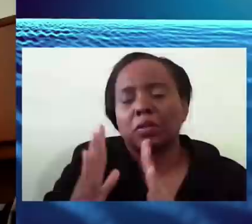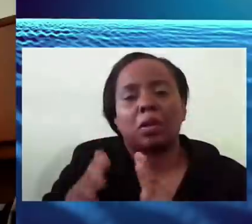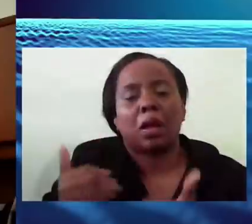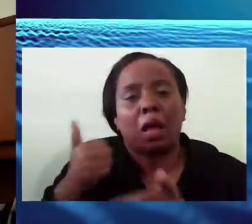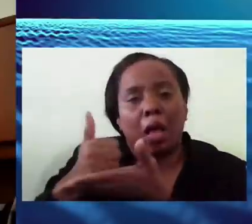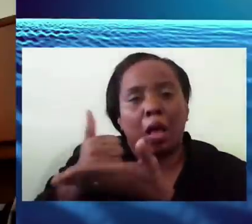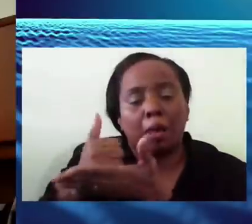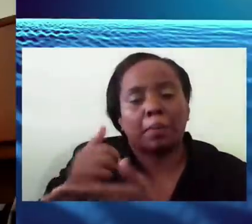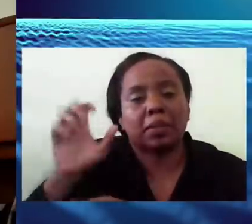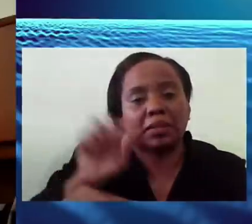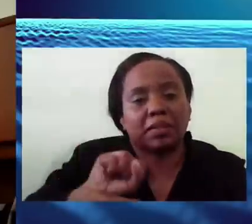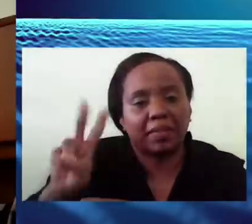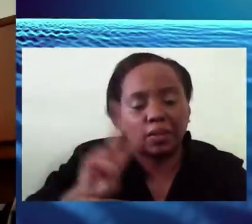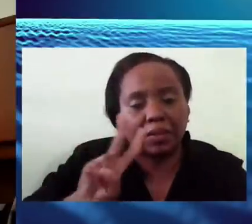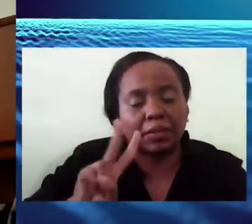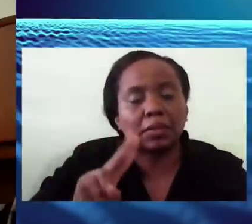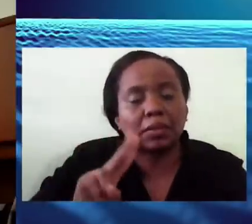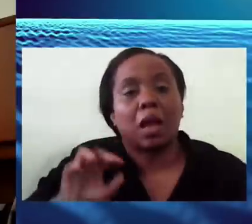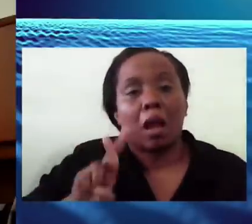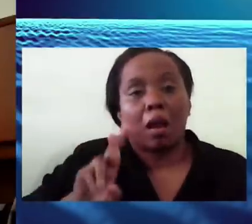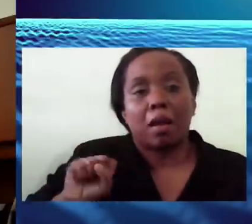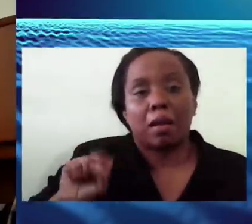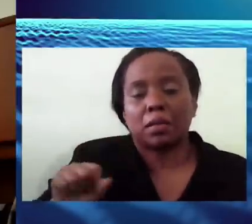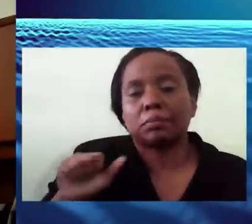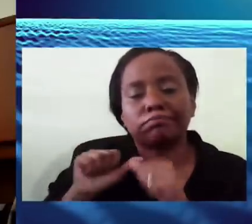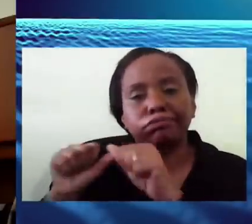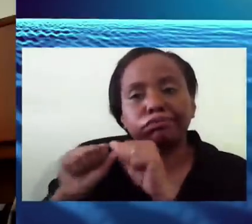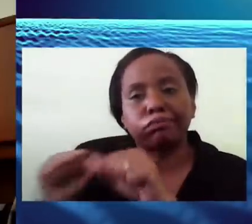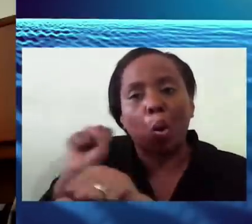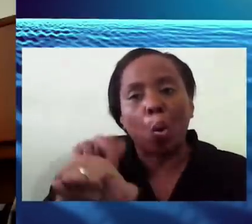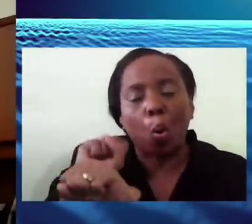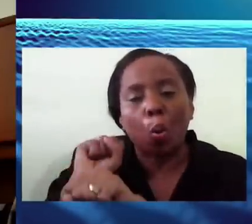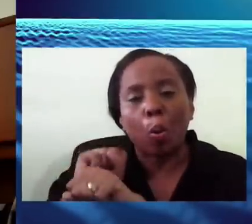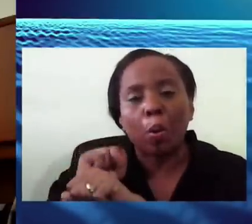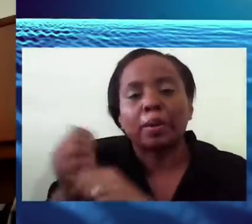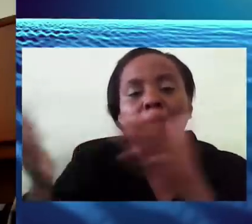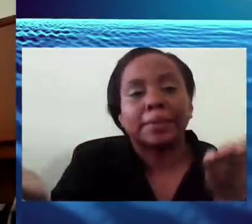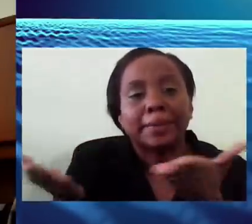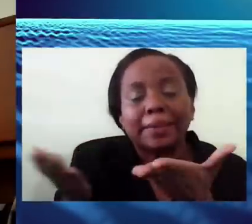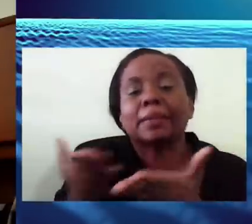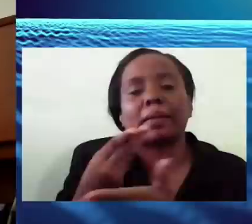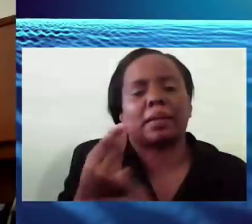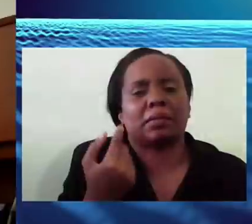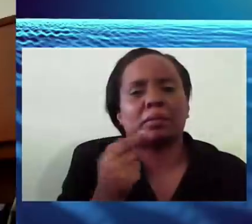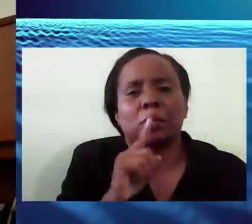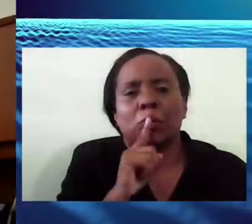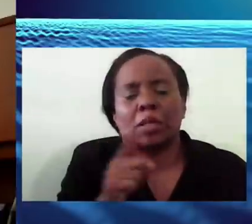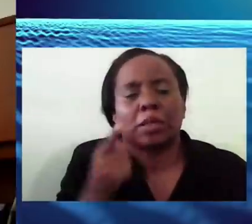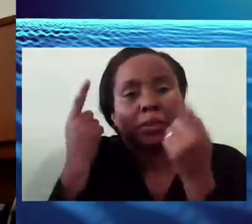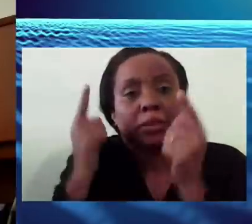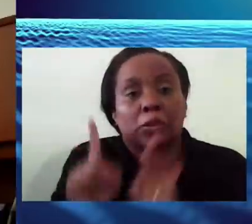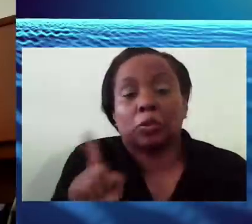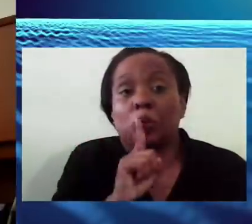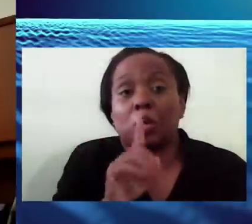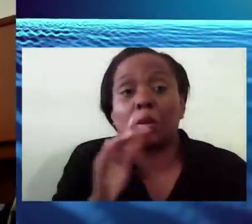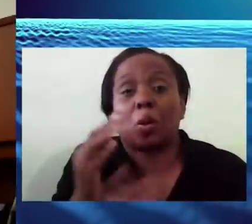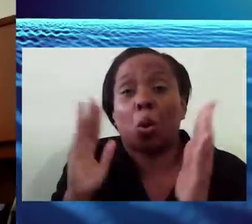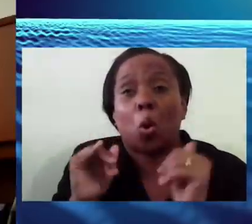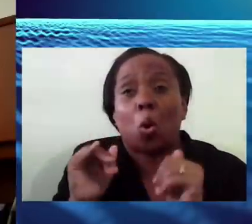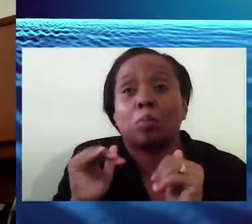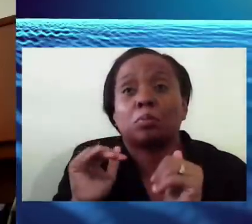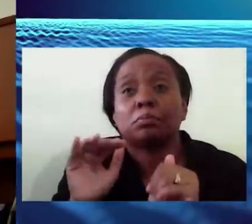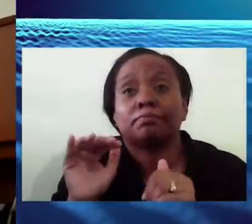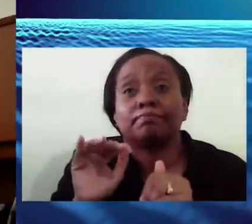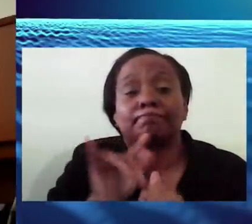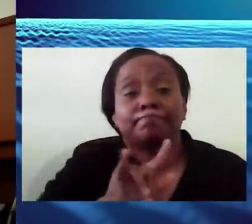system continues. Obviously, it's based here in Barbados and by the airport, and they, we are hoping, will be flying as early as tonight